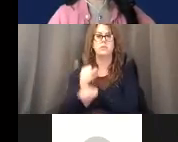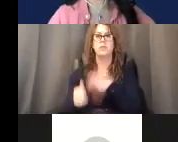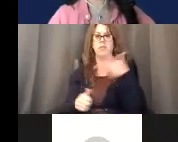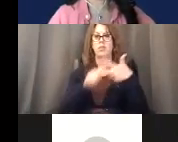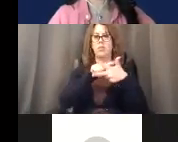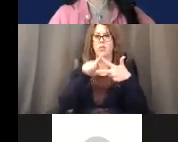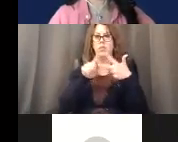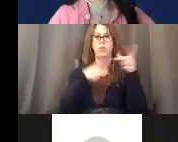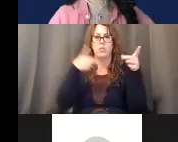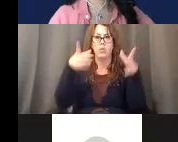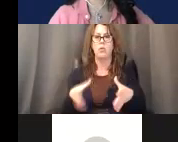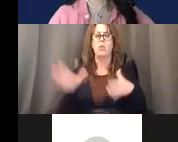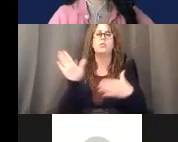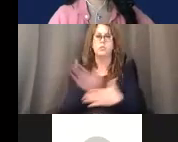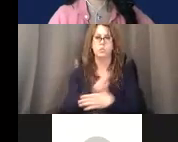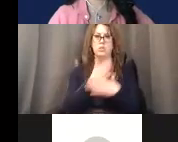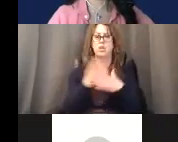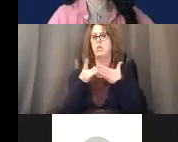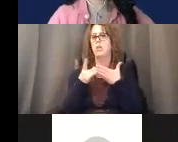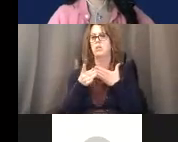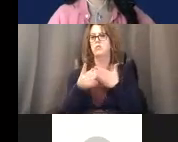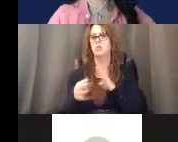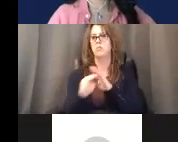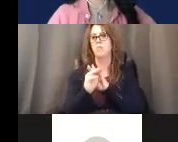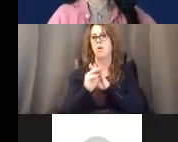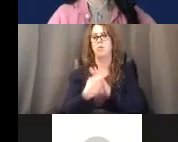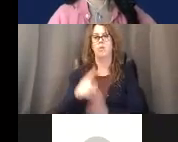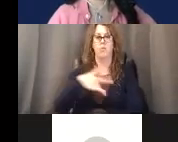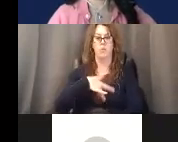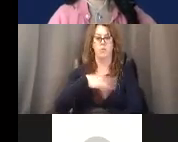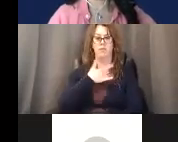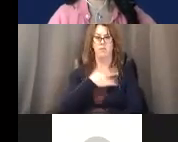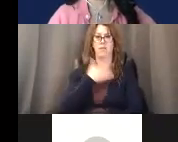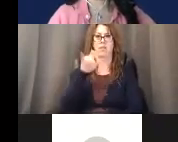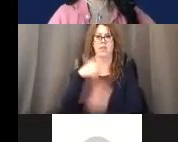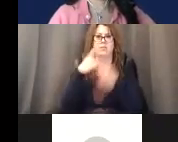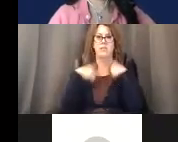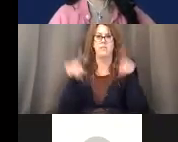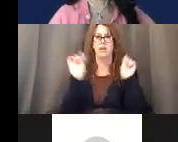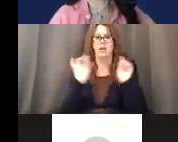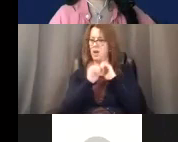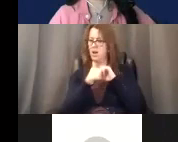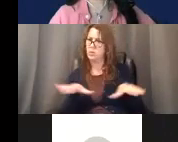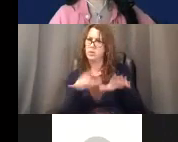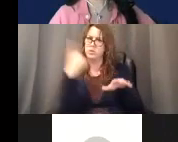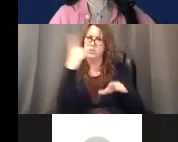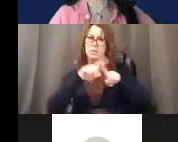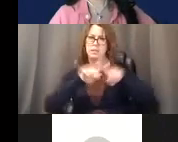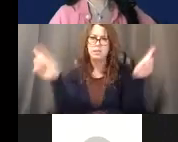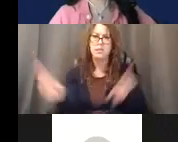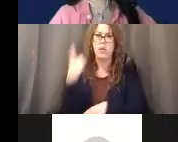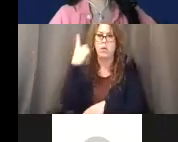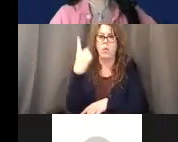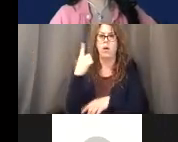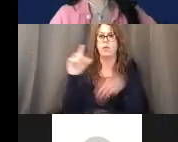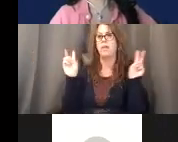shared leadership model. We think that's just an effective way as we think about how do we do things differently, right? And one of the themes and what you just